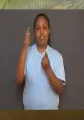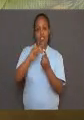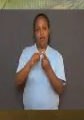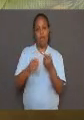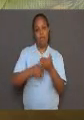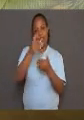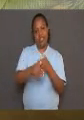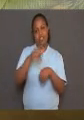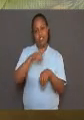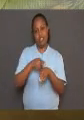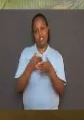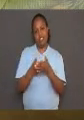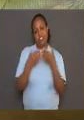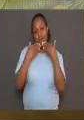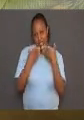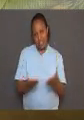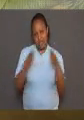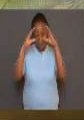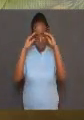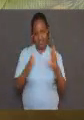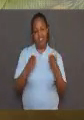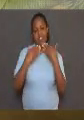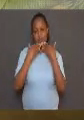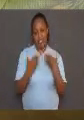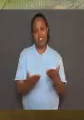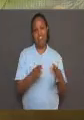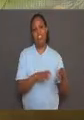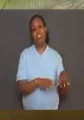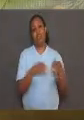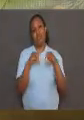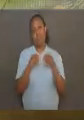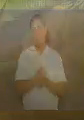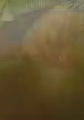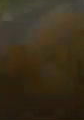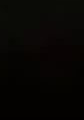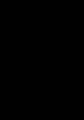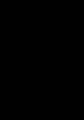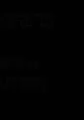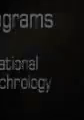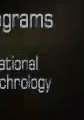Until then, thank you, teacher. Thank you, students.